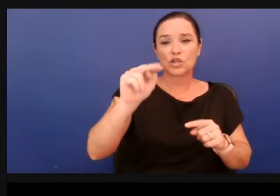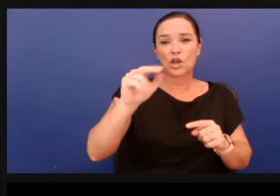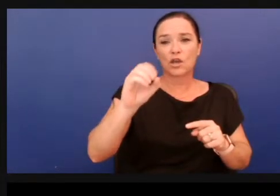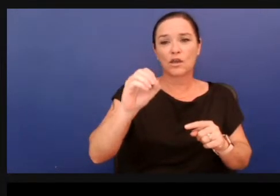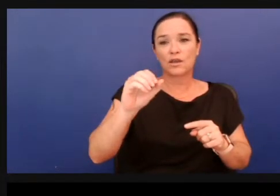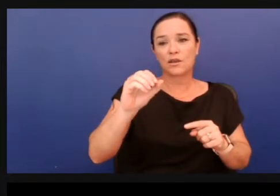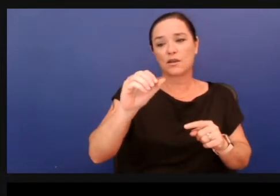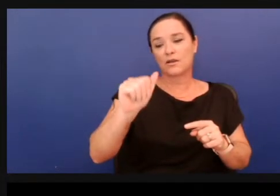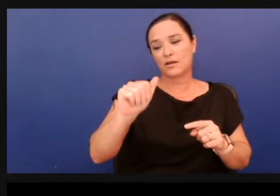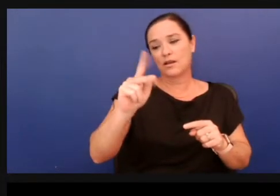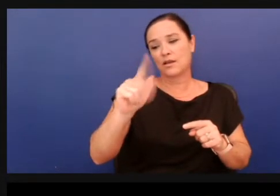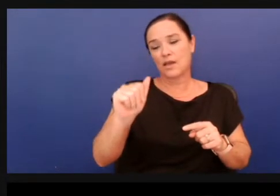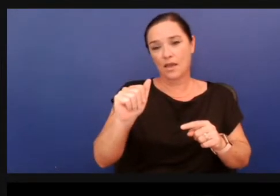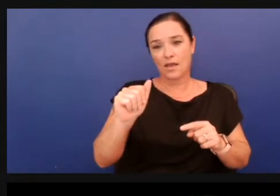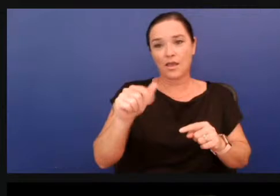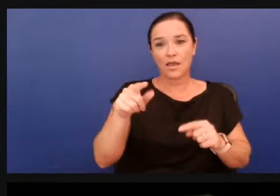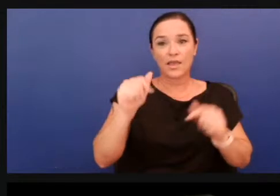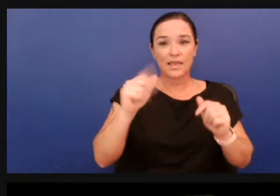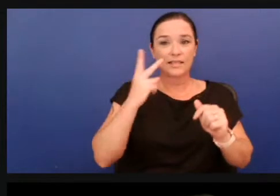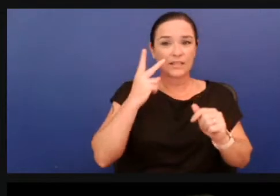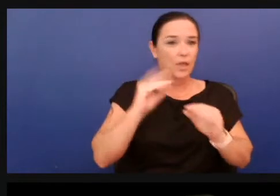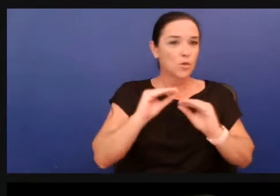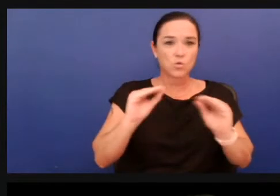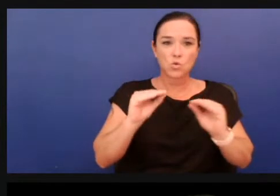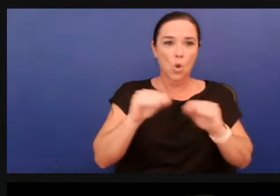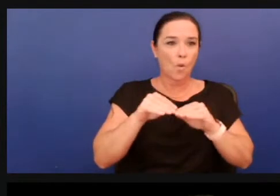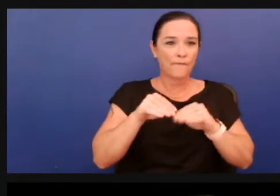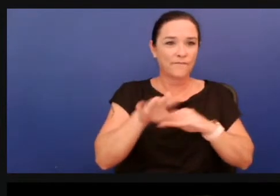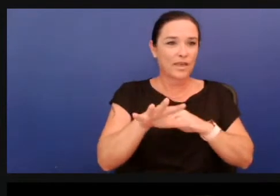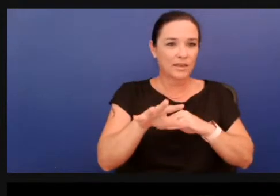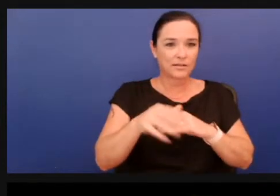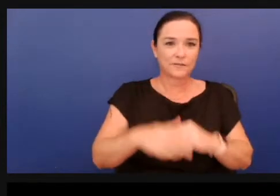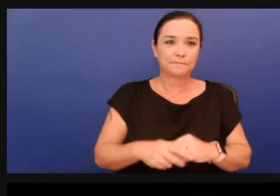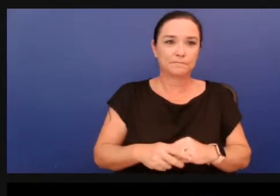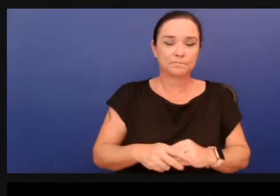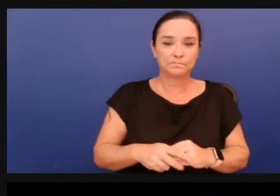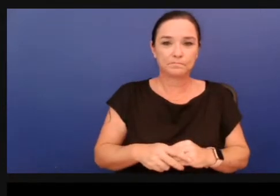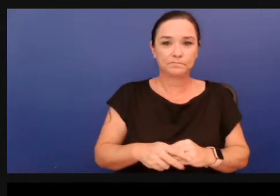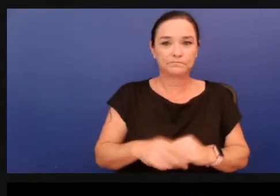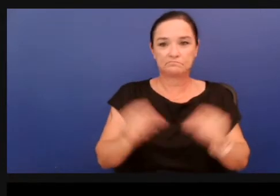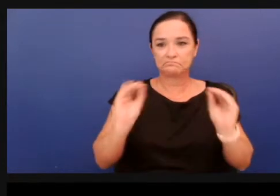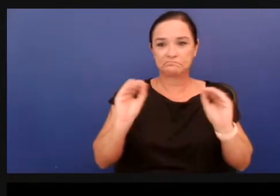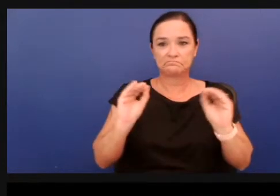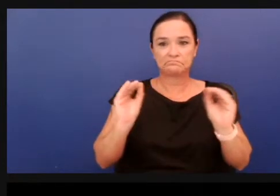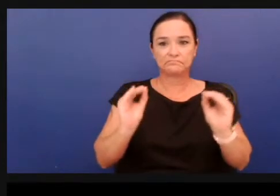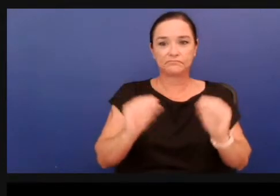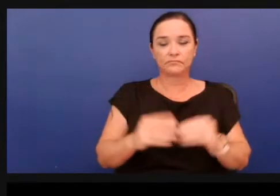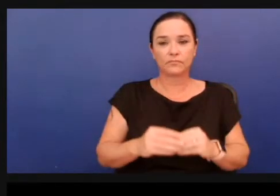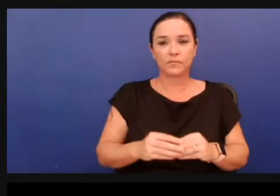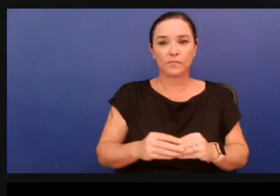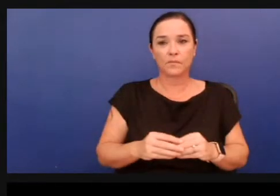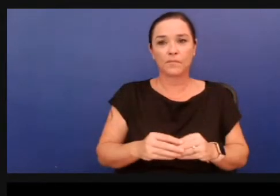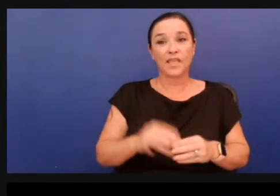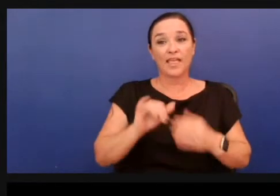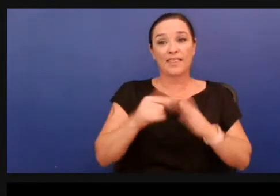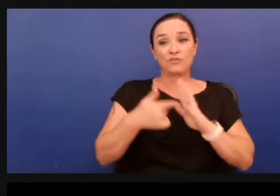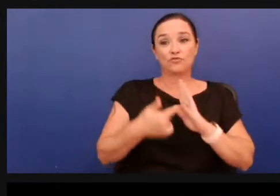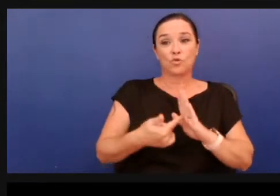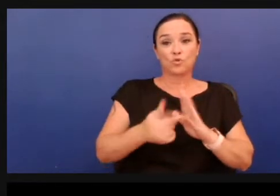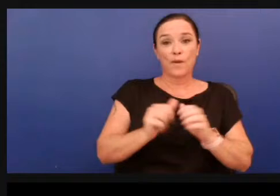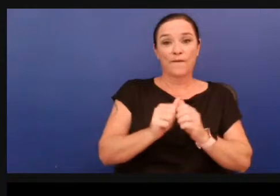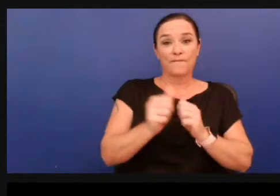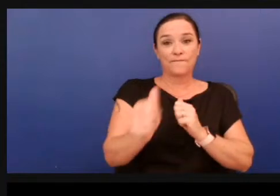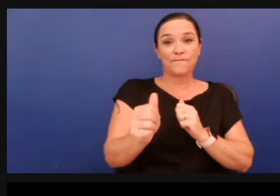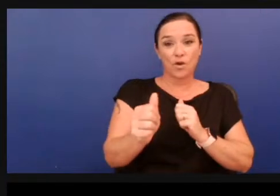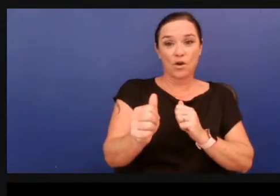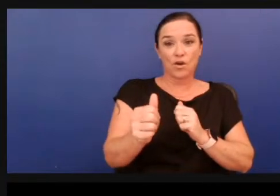we see no effect. No effect. But that shows you how far this thing